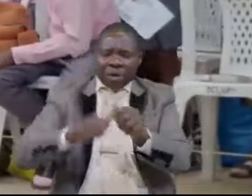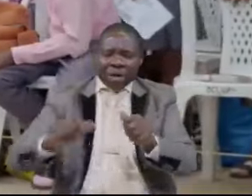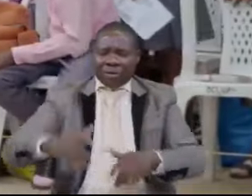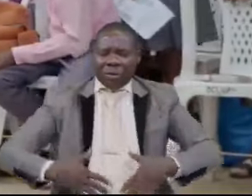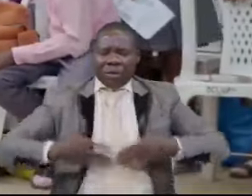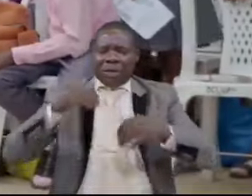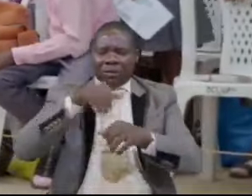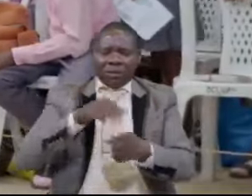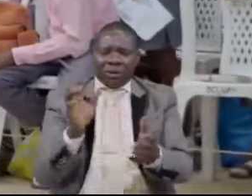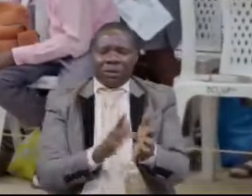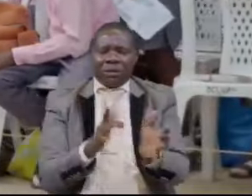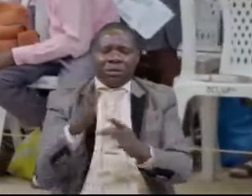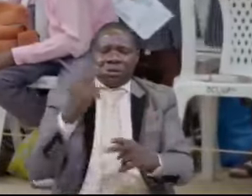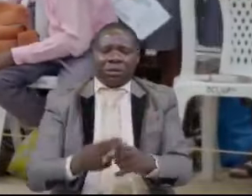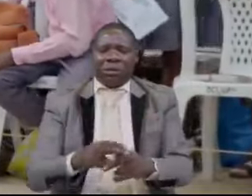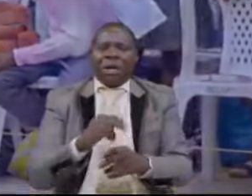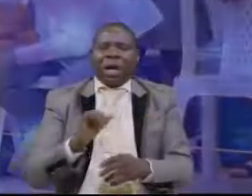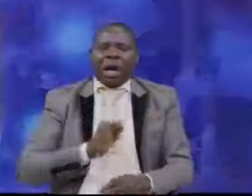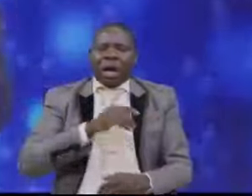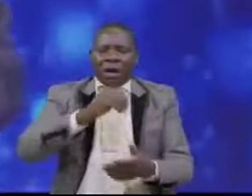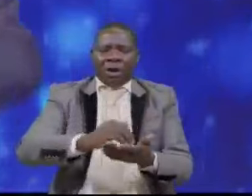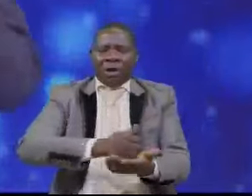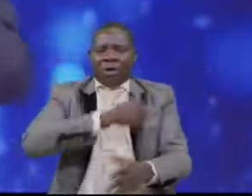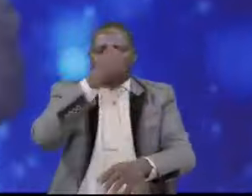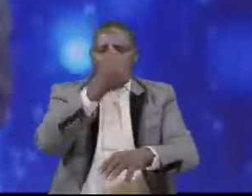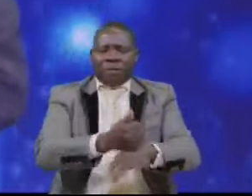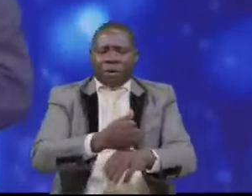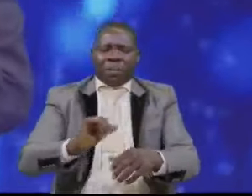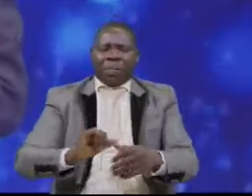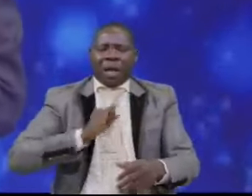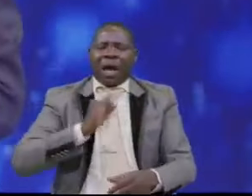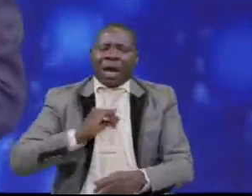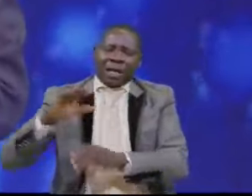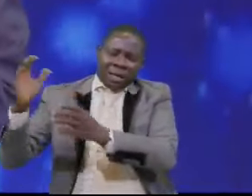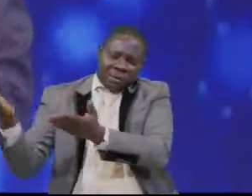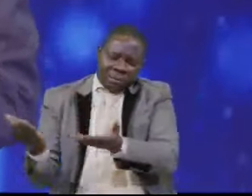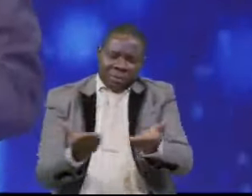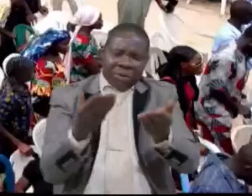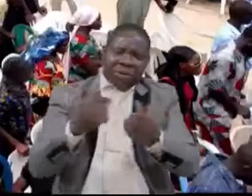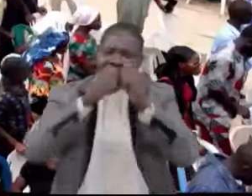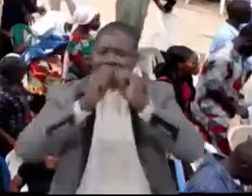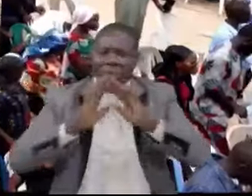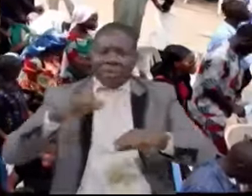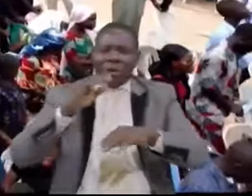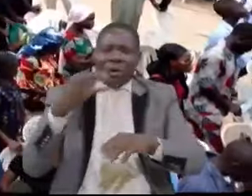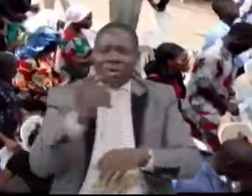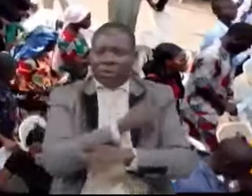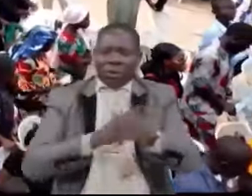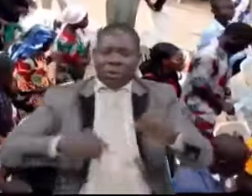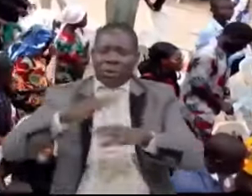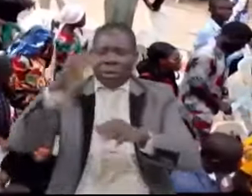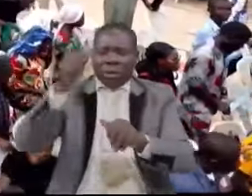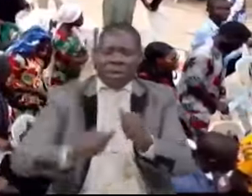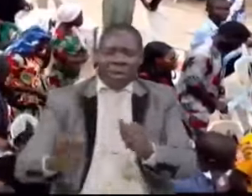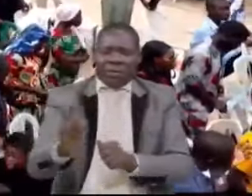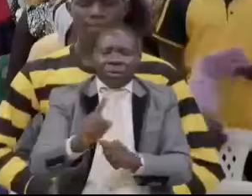I confirm, I confer, I convey the blessing of the Lord upon everyone 10